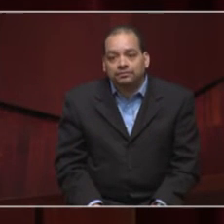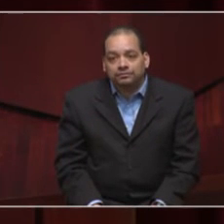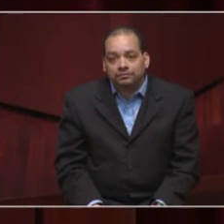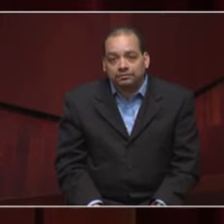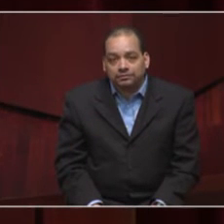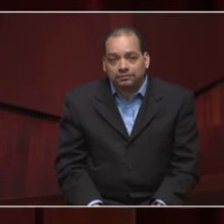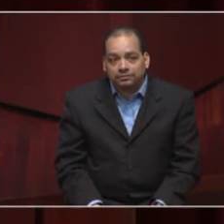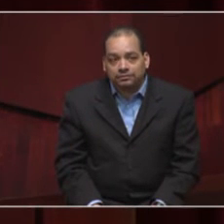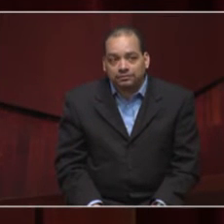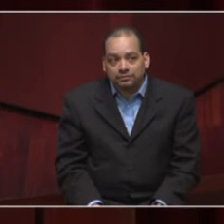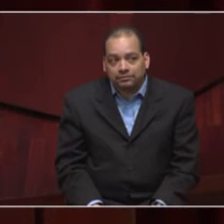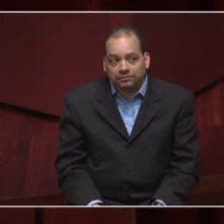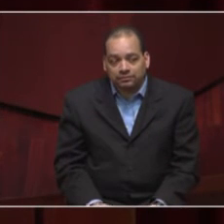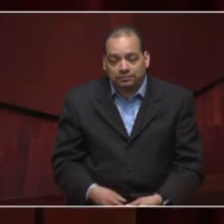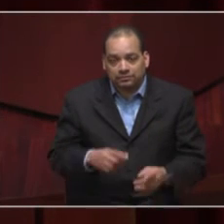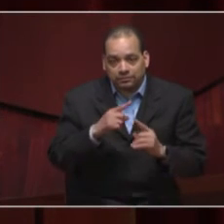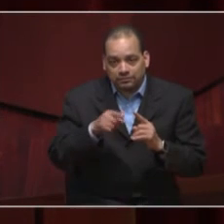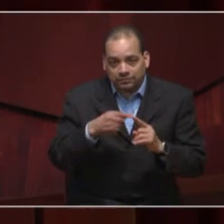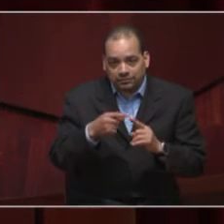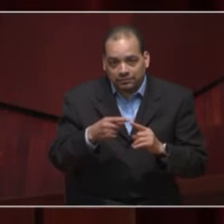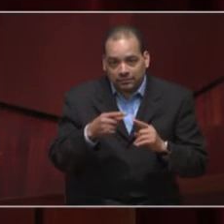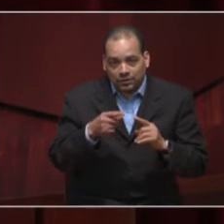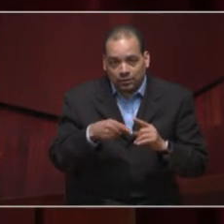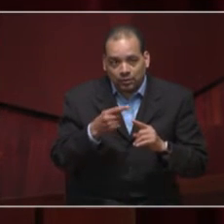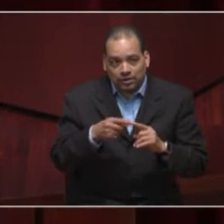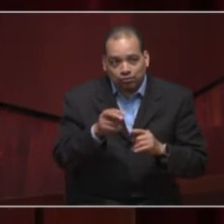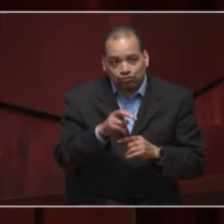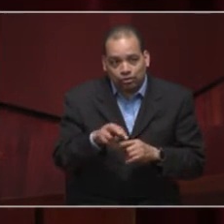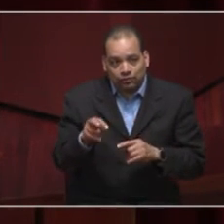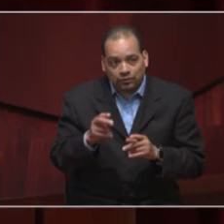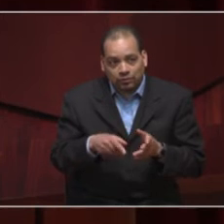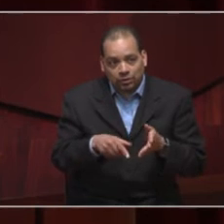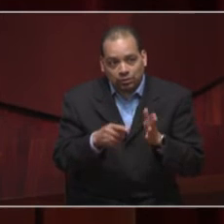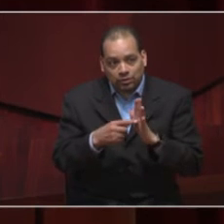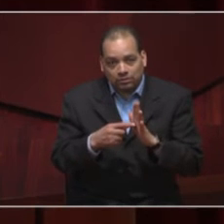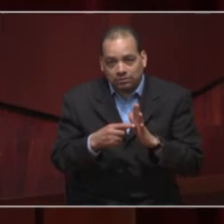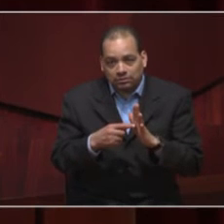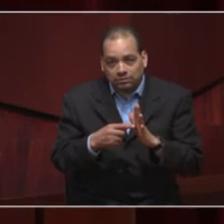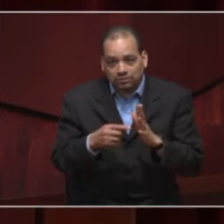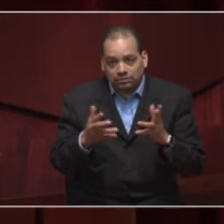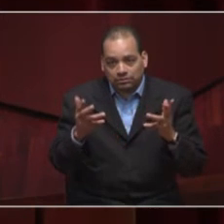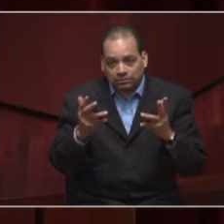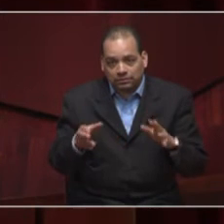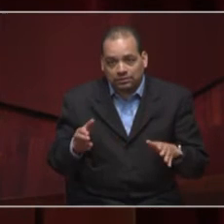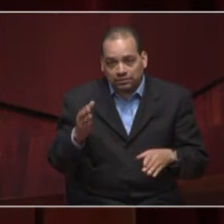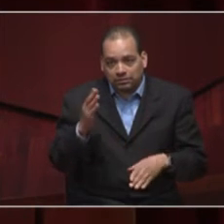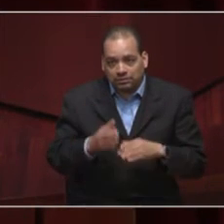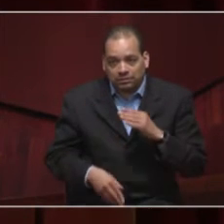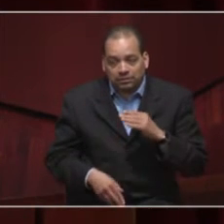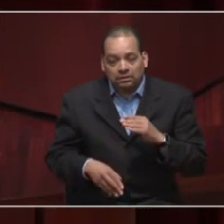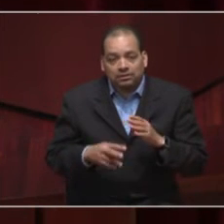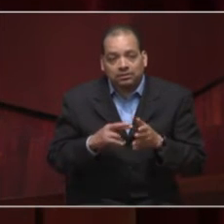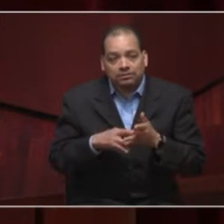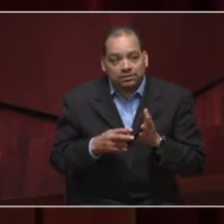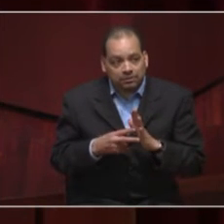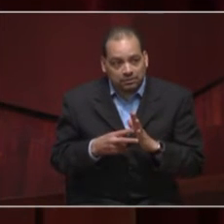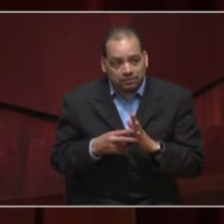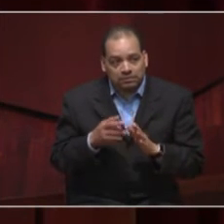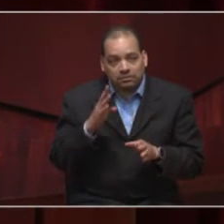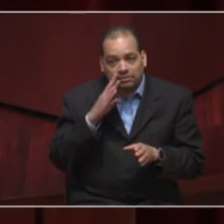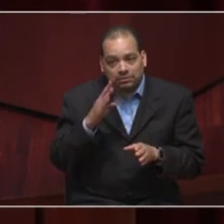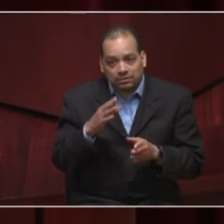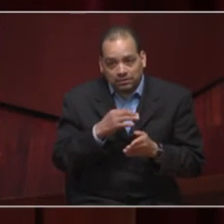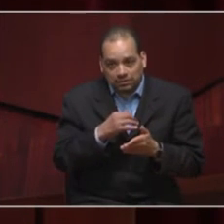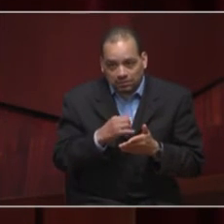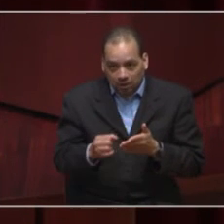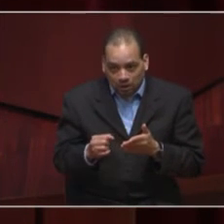on the expiration of those transfer requests. Those specific kinds of transfer requests will expire, quote